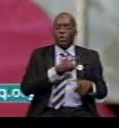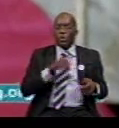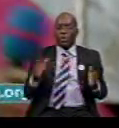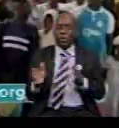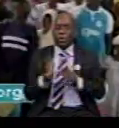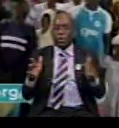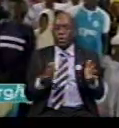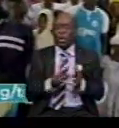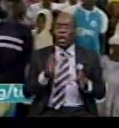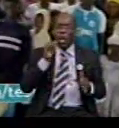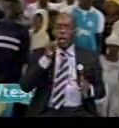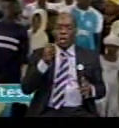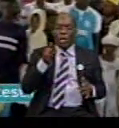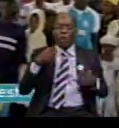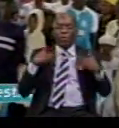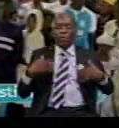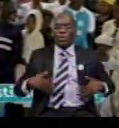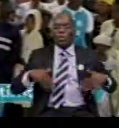se